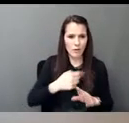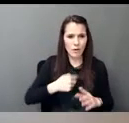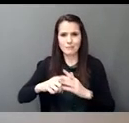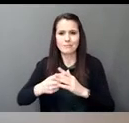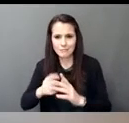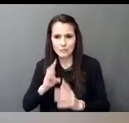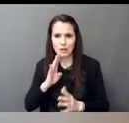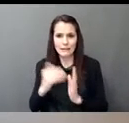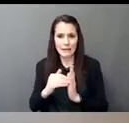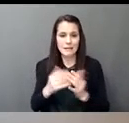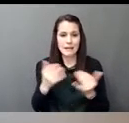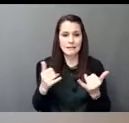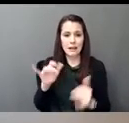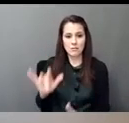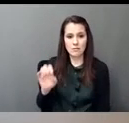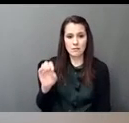enter key.